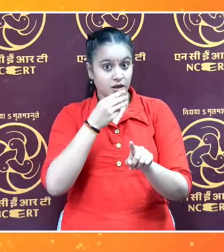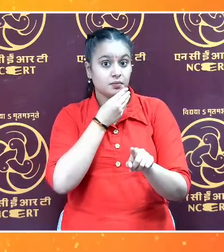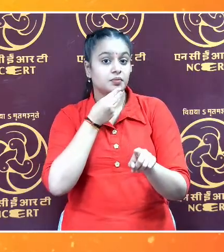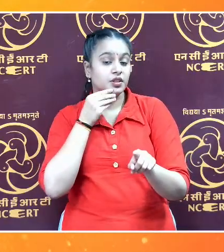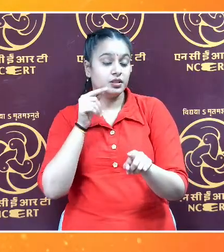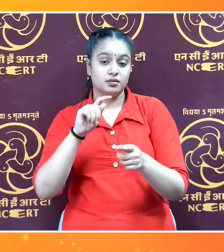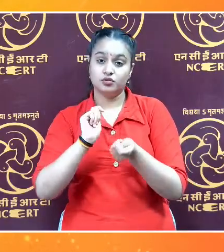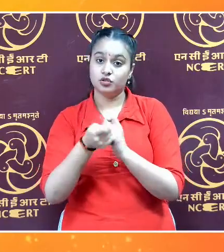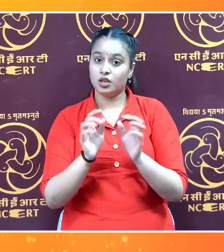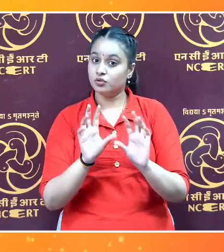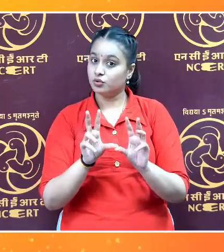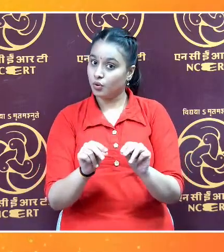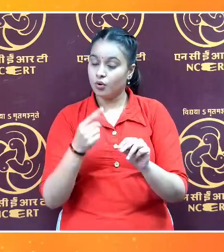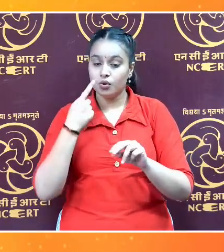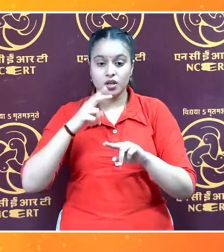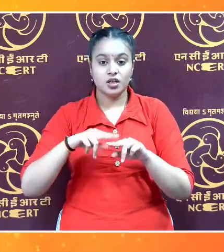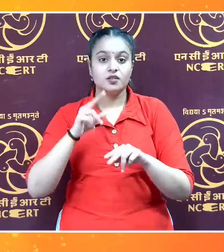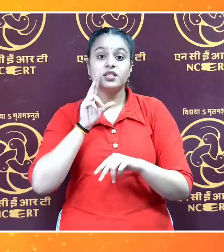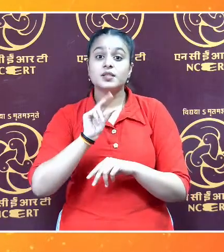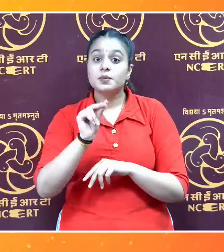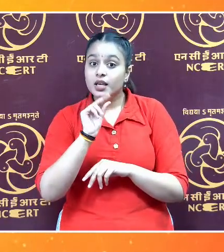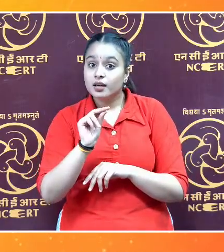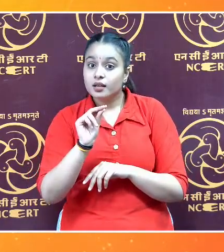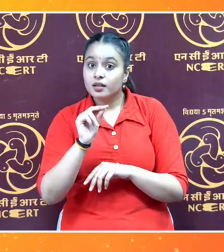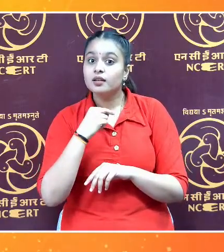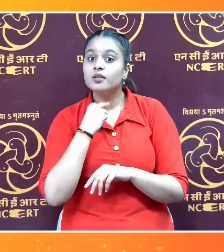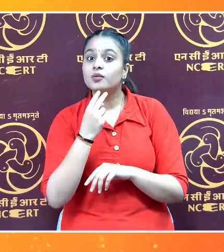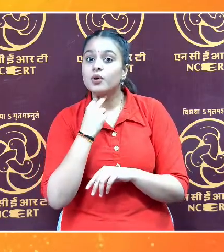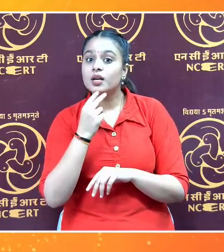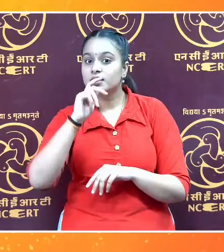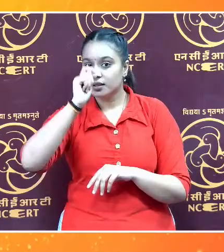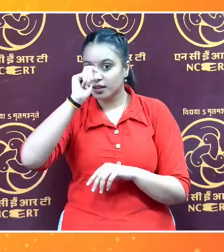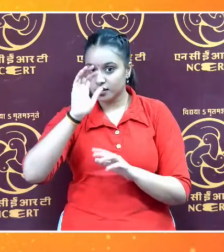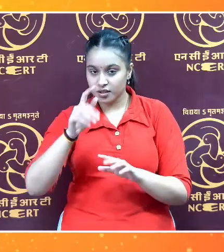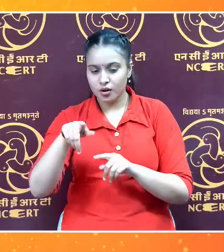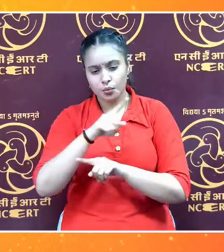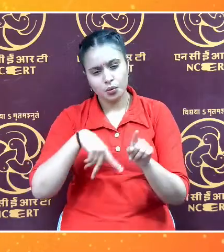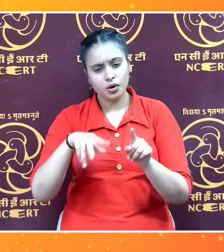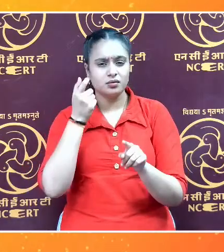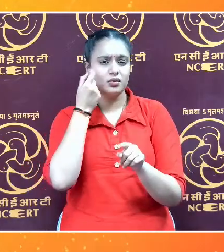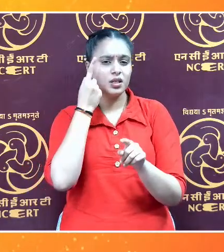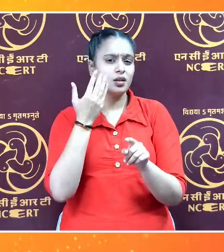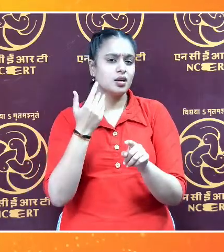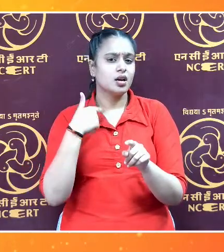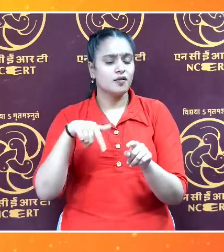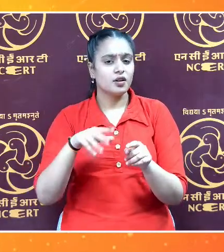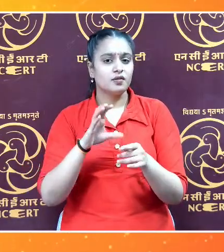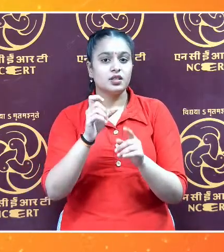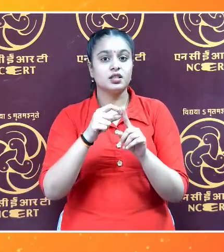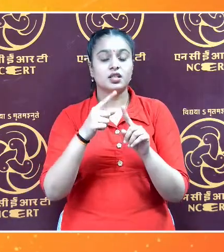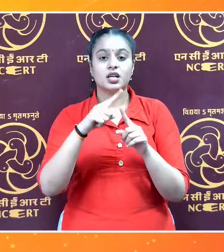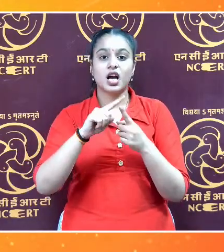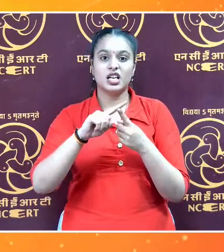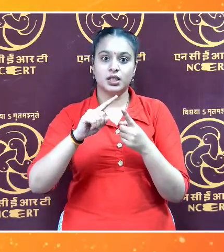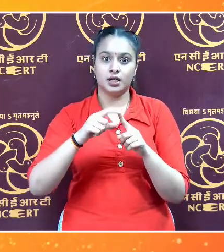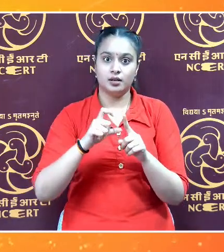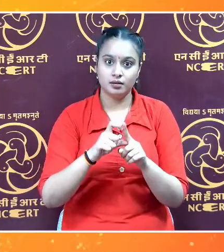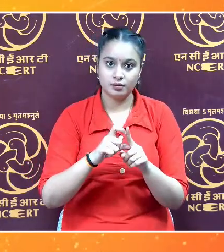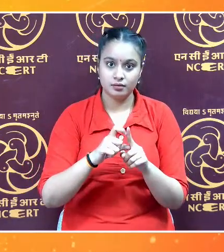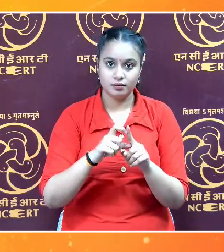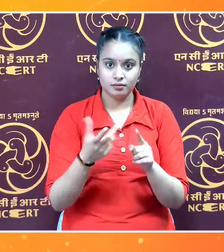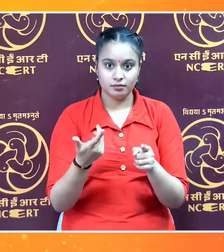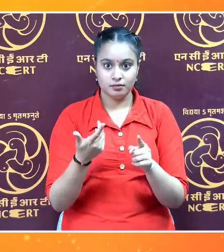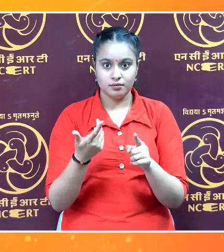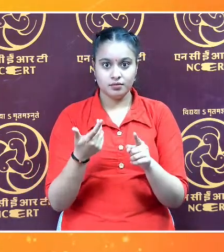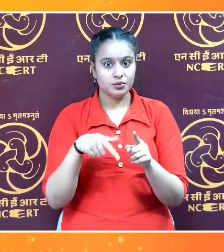not changed. And you know, when you speak in English, you will come to know that I have cutted my finger. I have heard some children saying